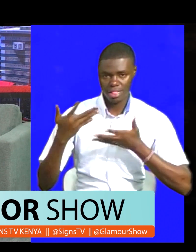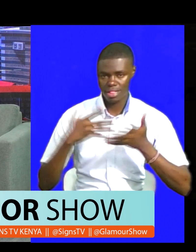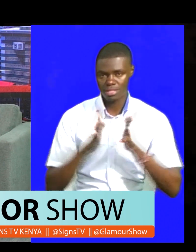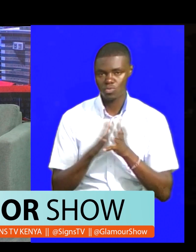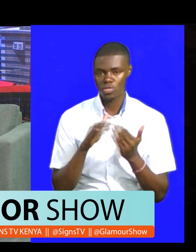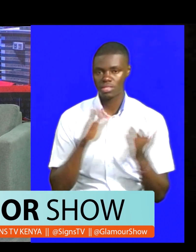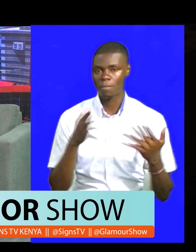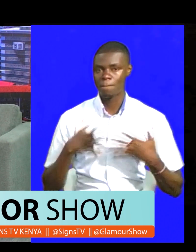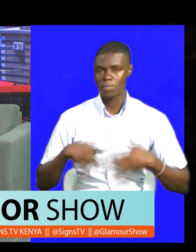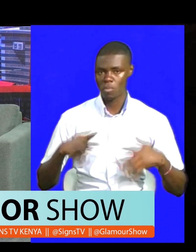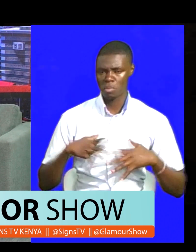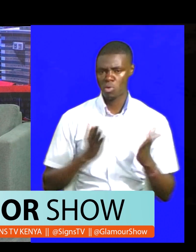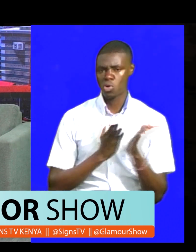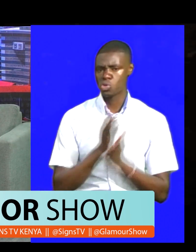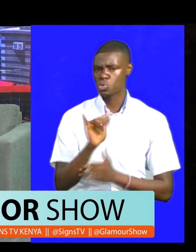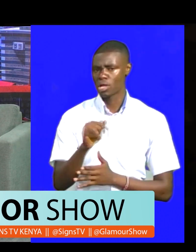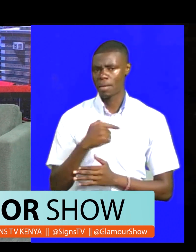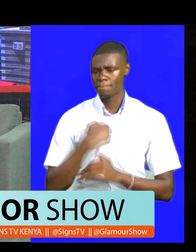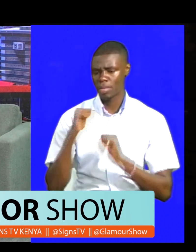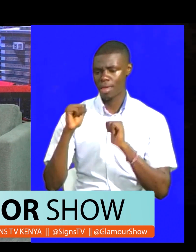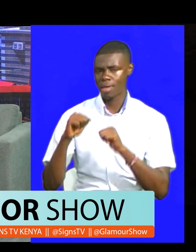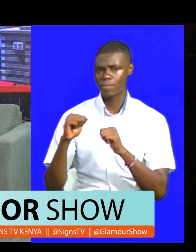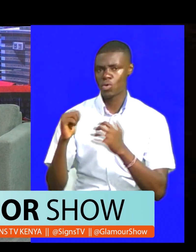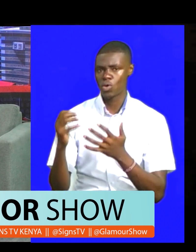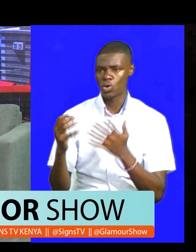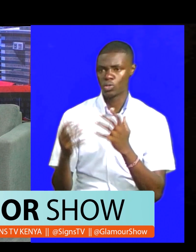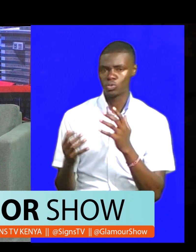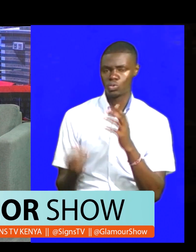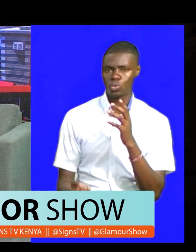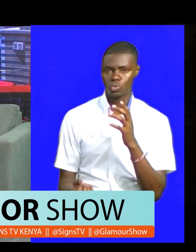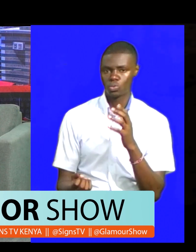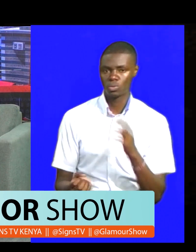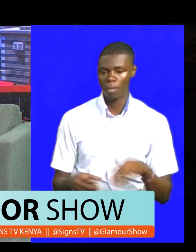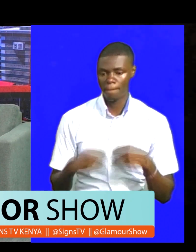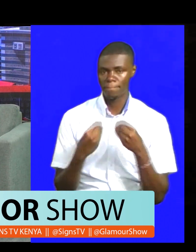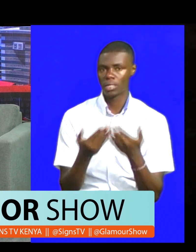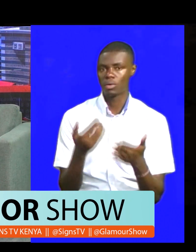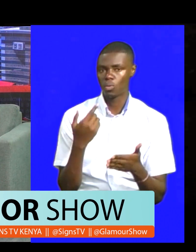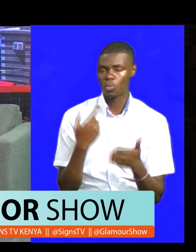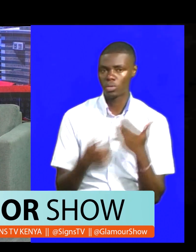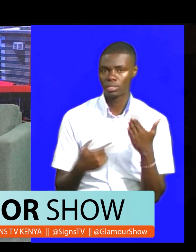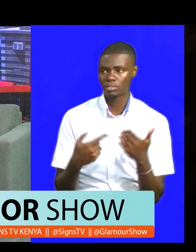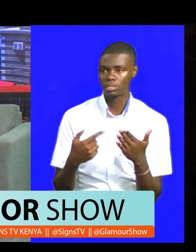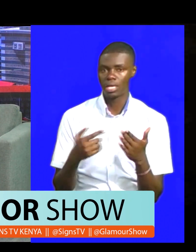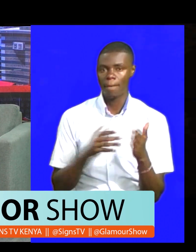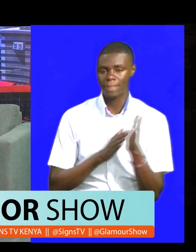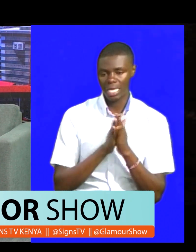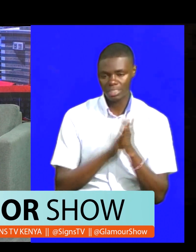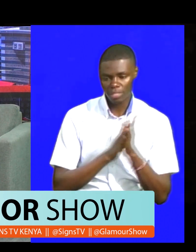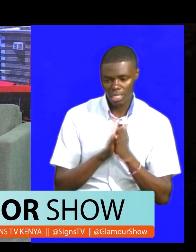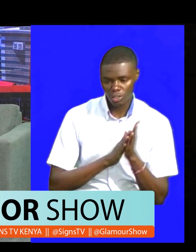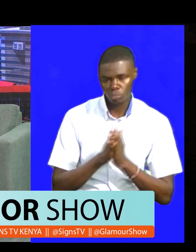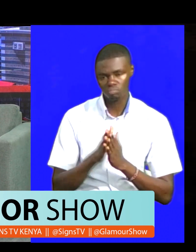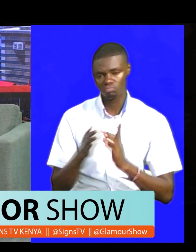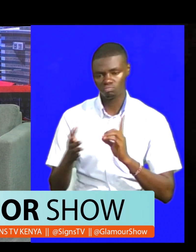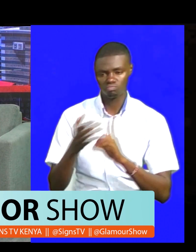people. And through this, I've been able to bring up what it has always been my aspiration, what I've